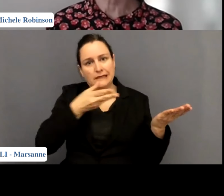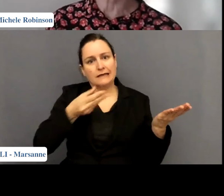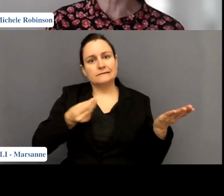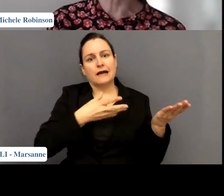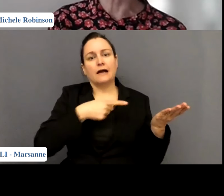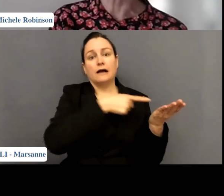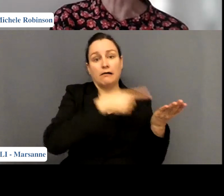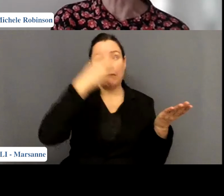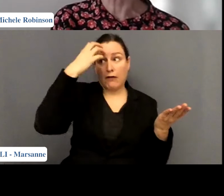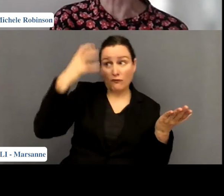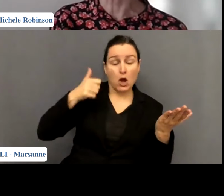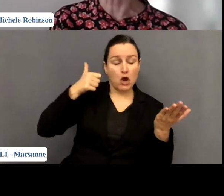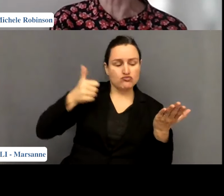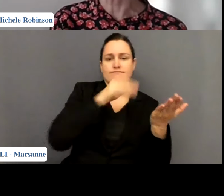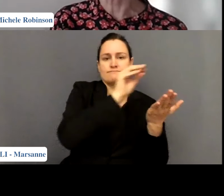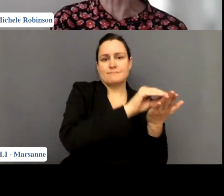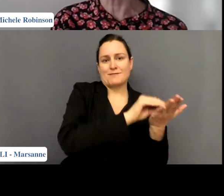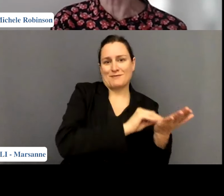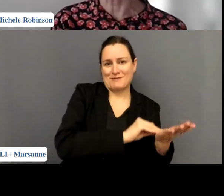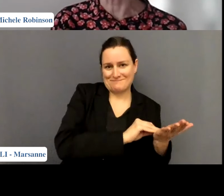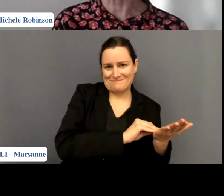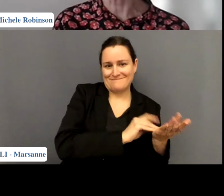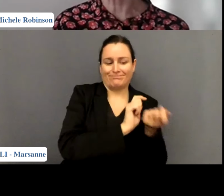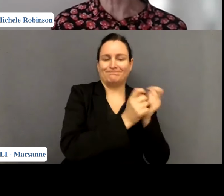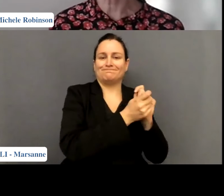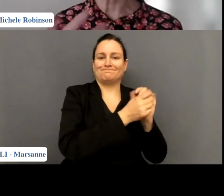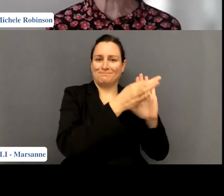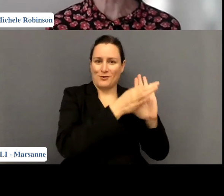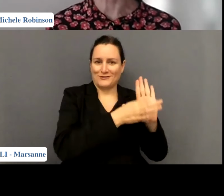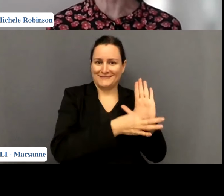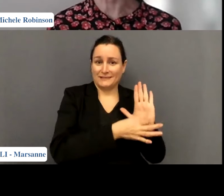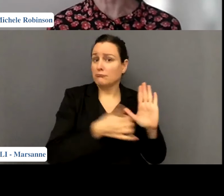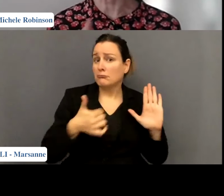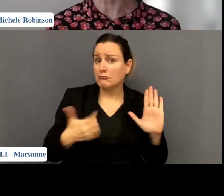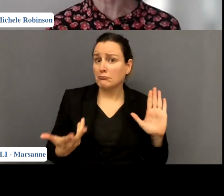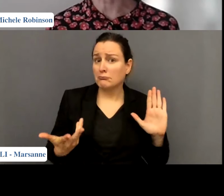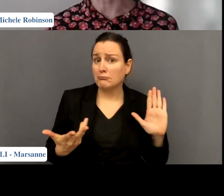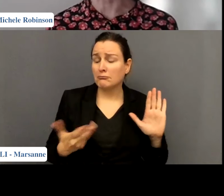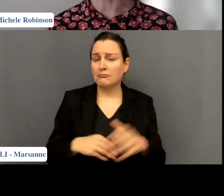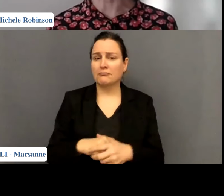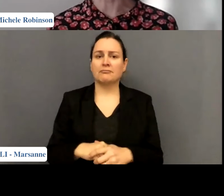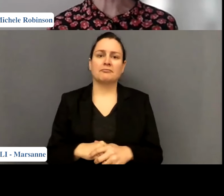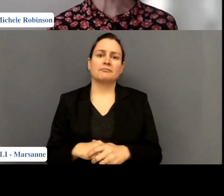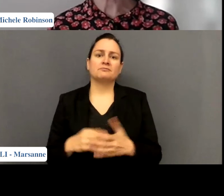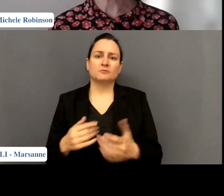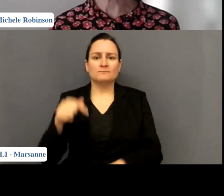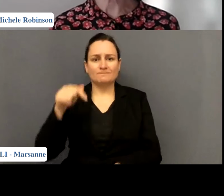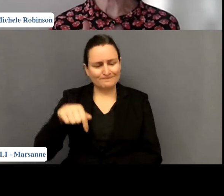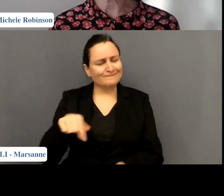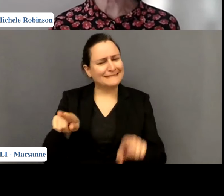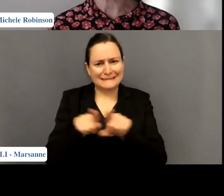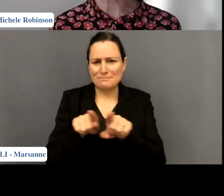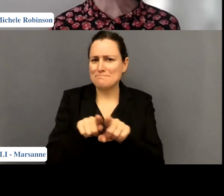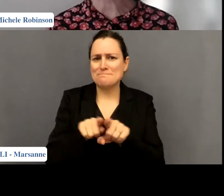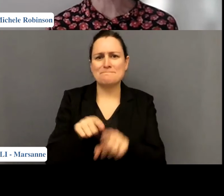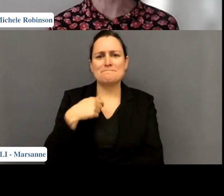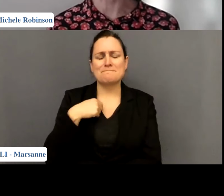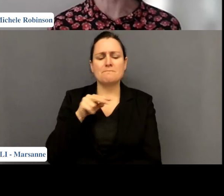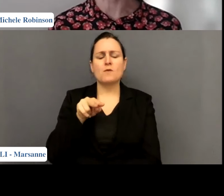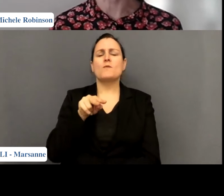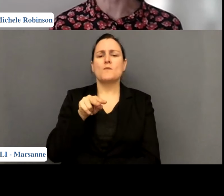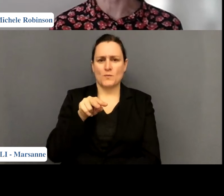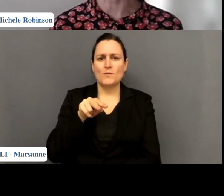And ANROWS has produced a synthesis on working across sectors, and the general lessons apply here as well, including developing